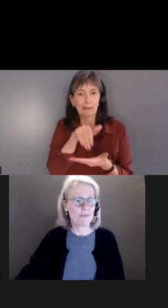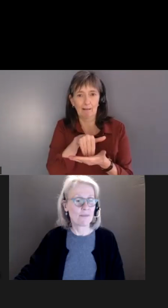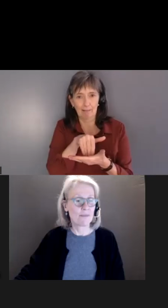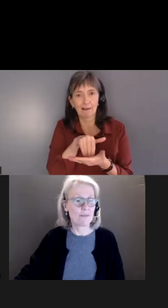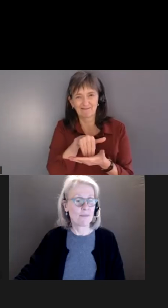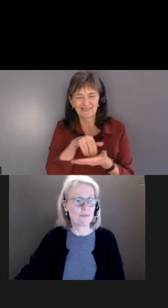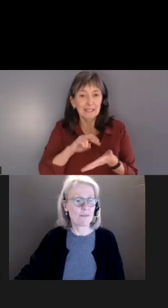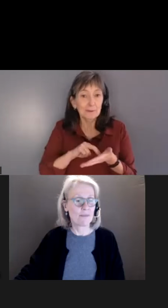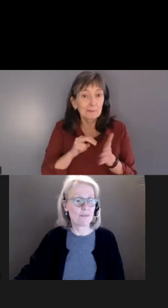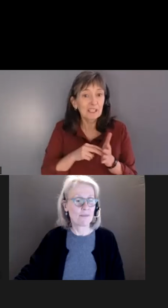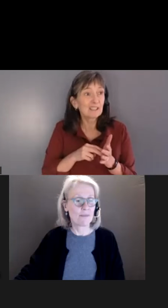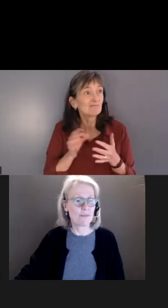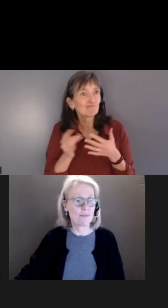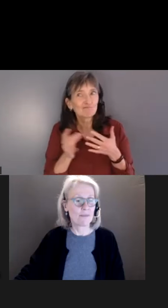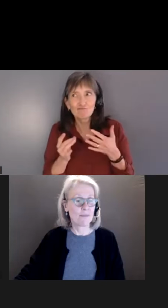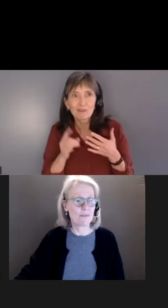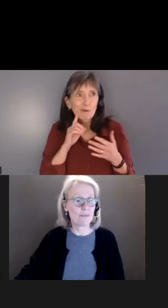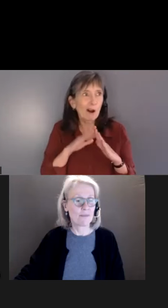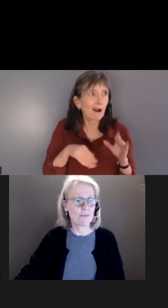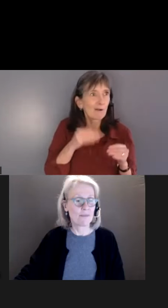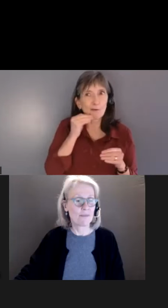have few or no housing options that meet their